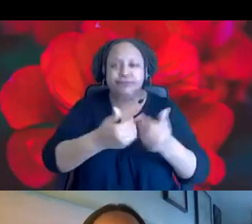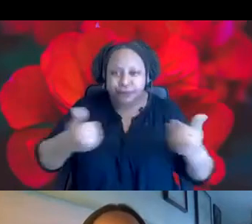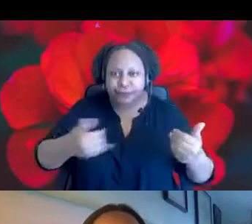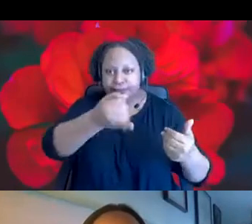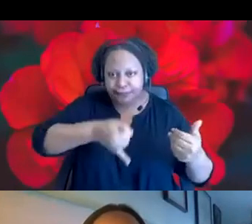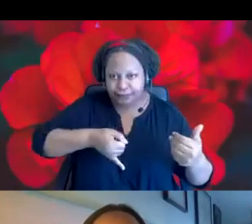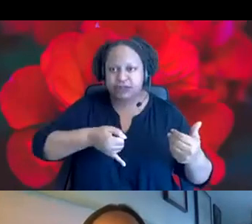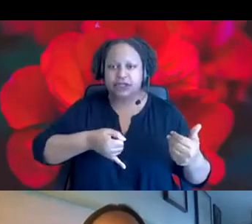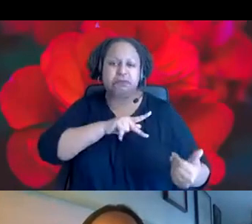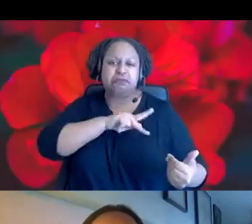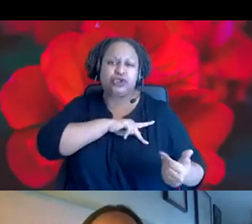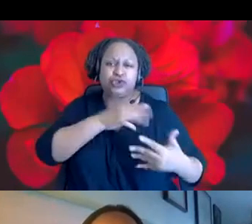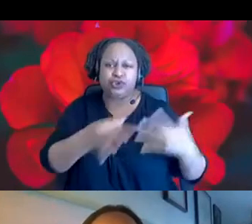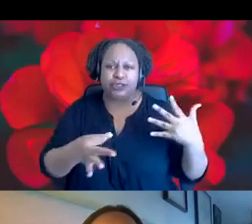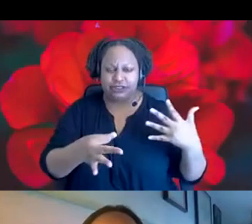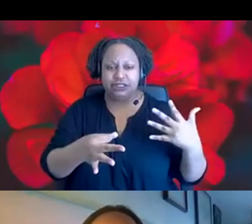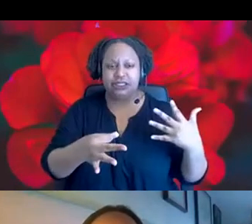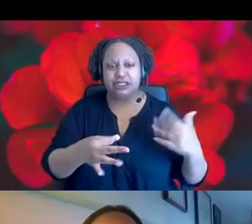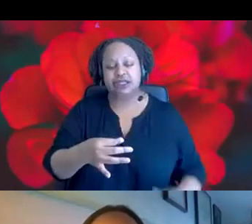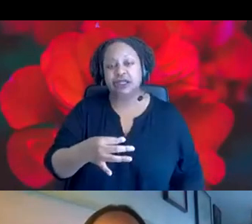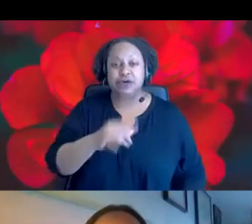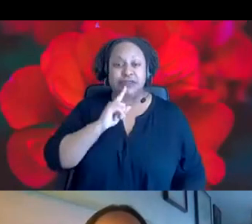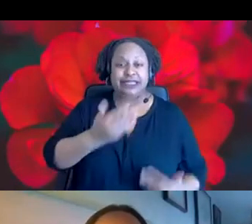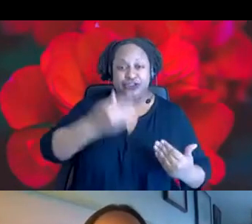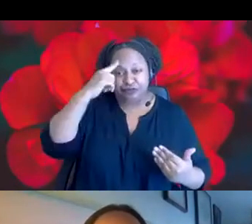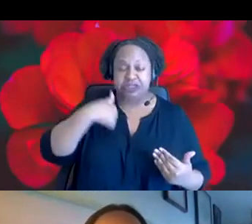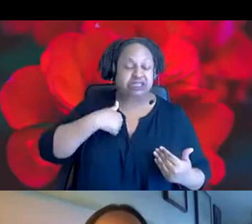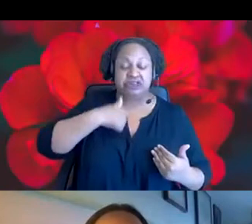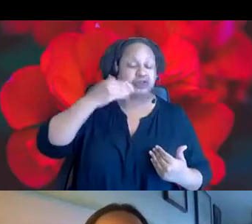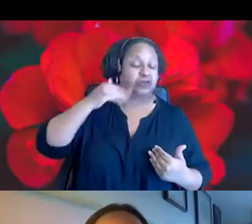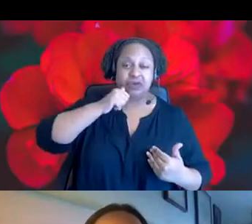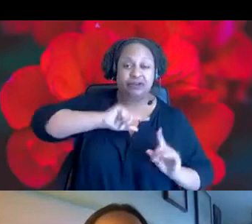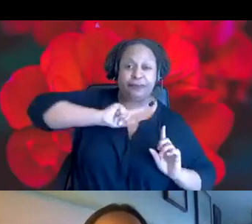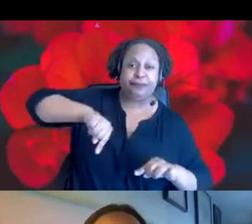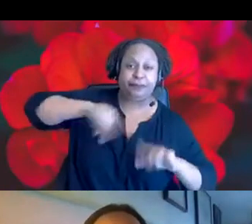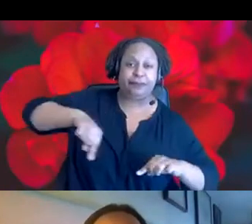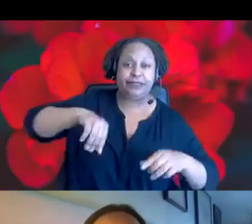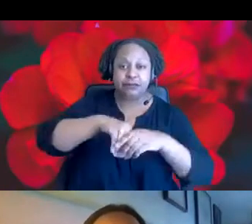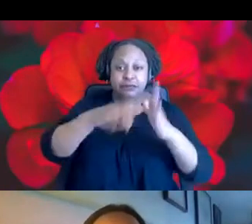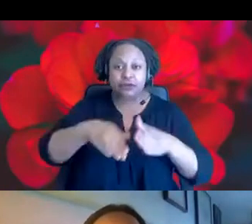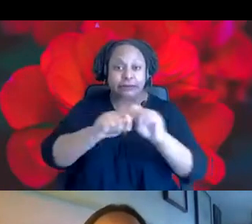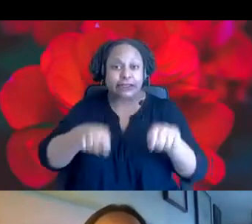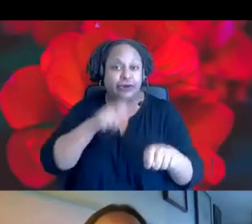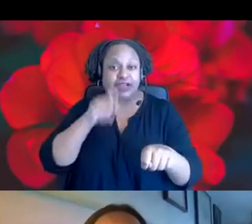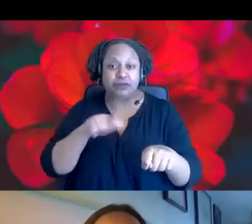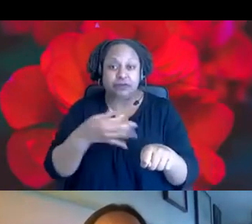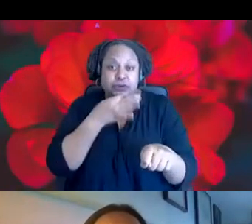easier knowing that I wasn't going to have to race the theater anytime soon, which is sad,